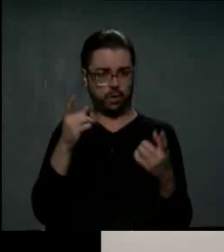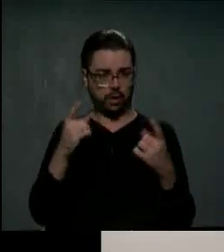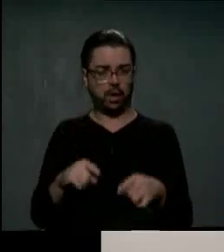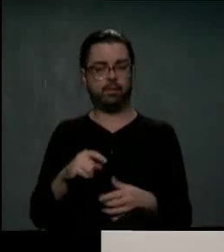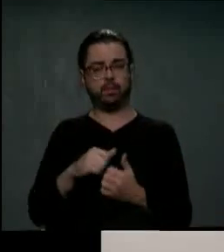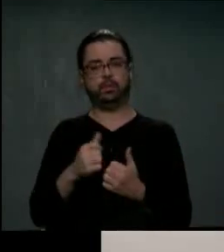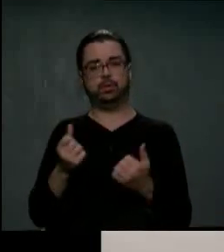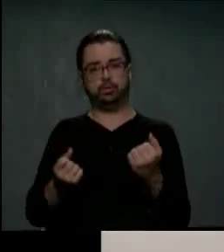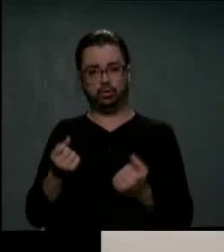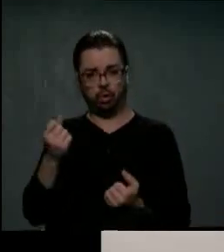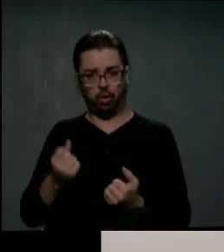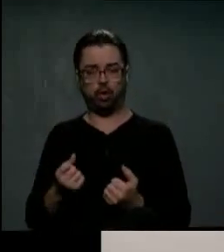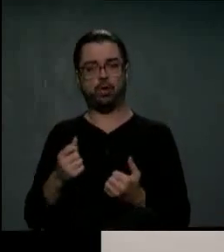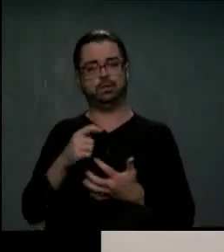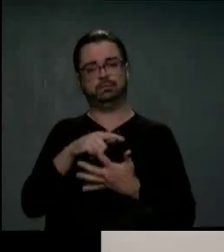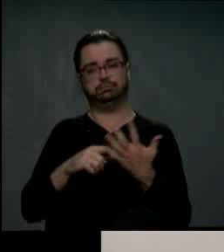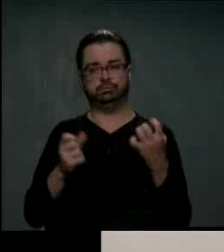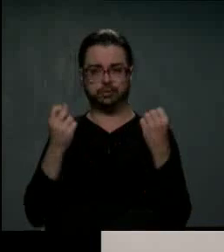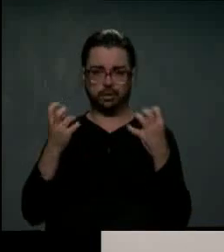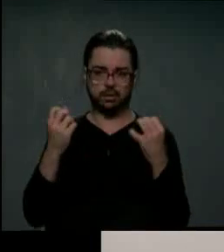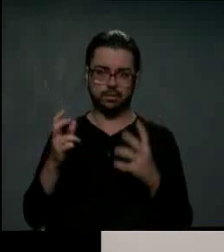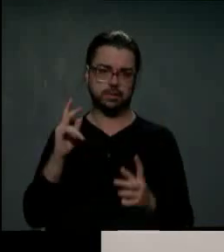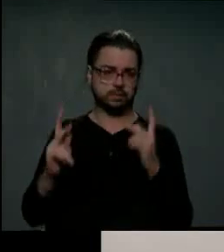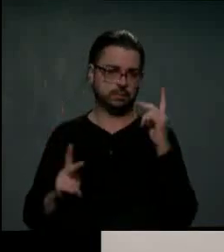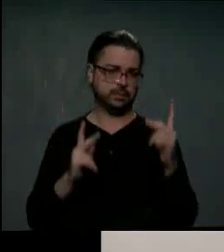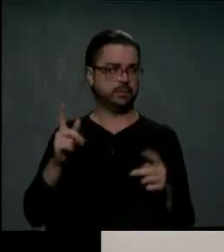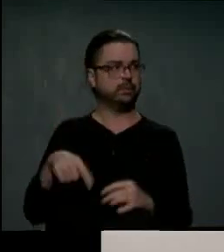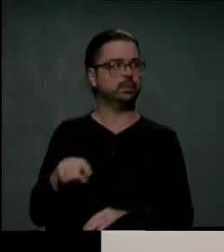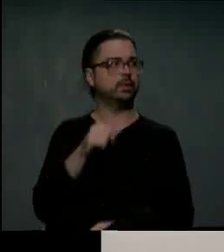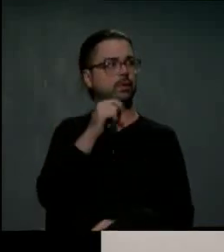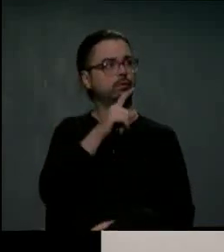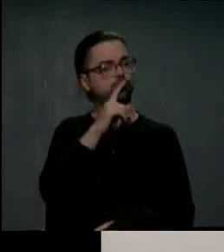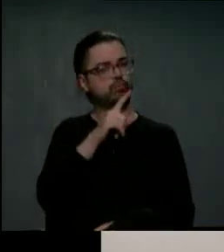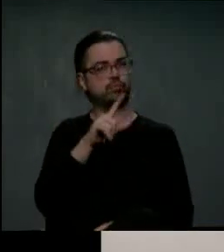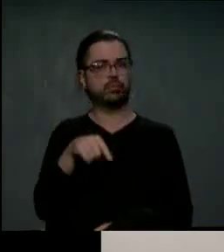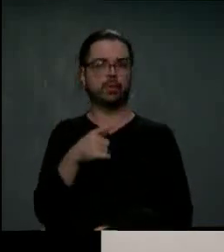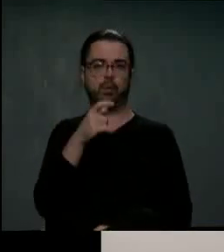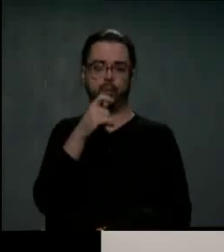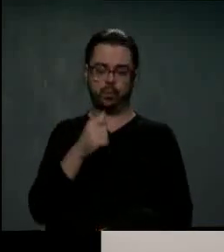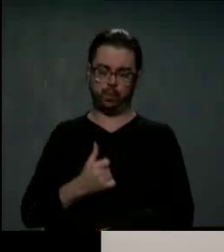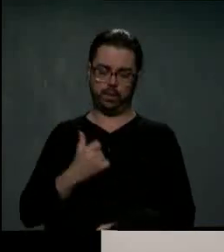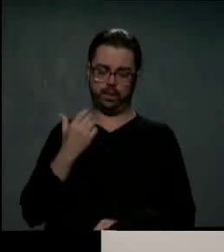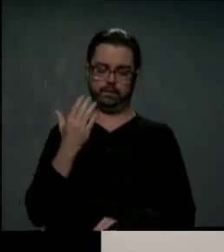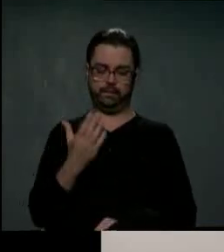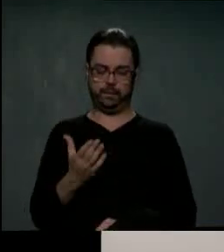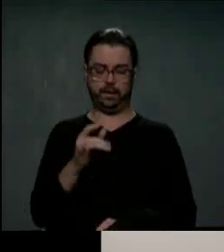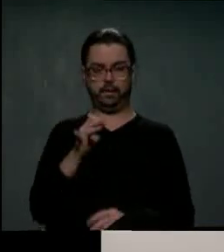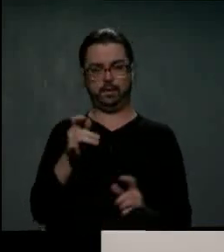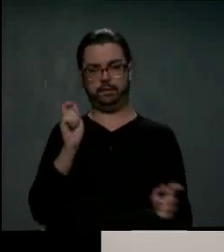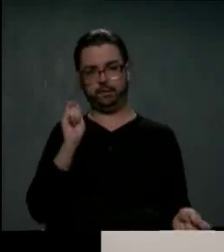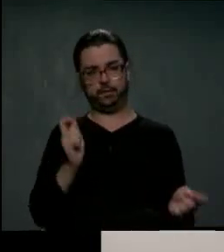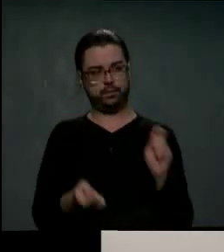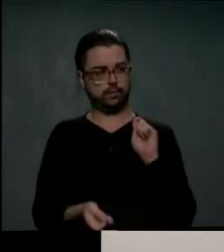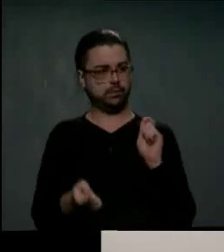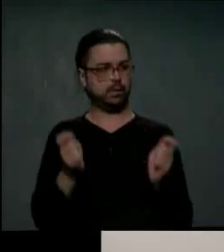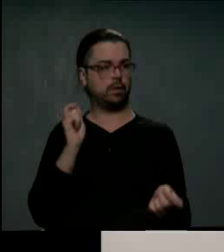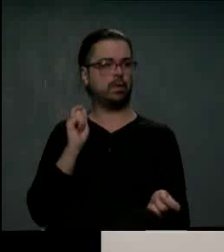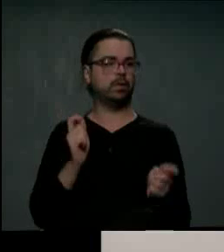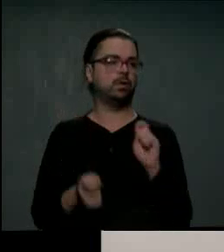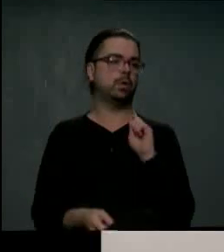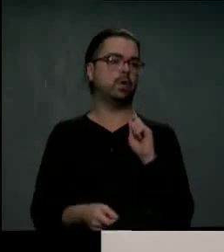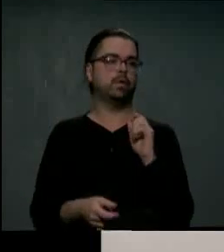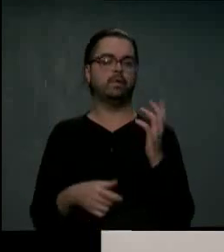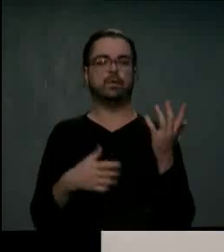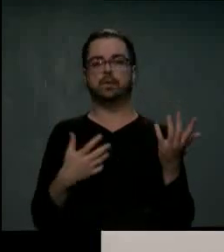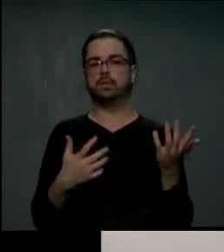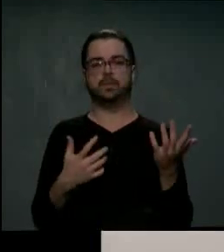lots of people, and people are not sure about who lives there and if there's turnover. So, you know, these are things